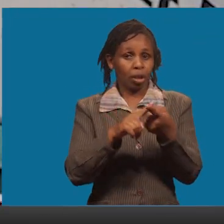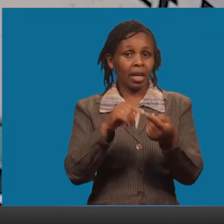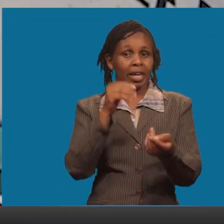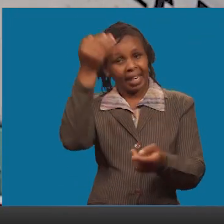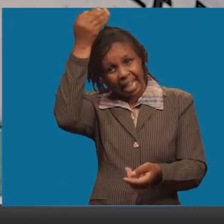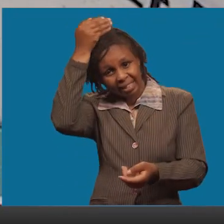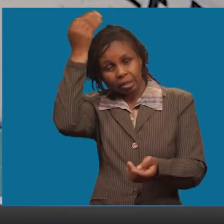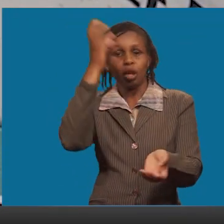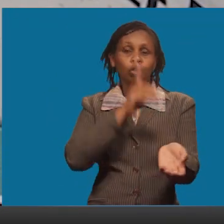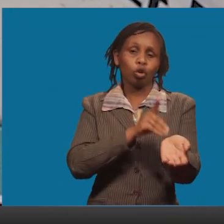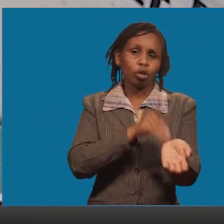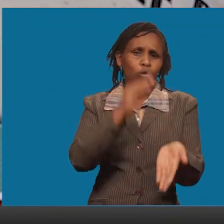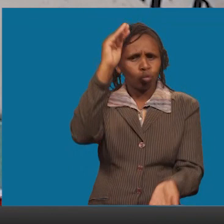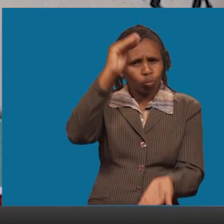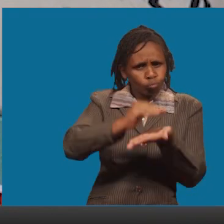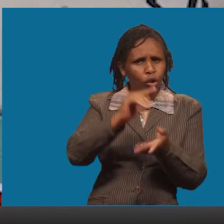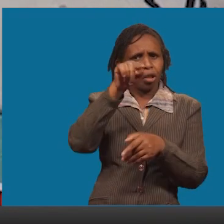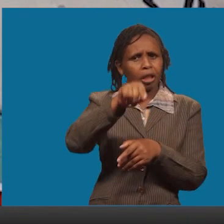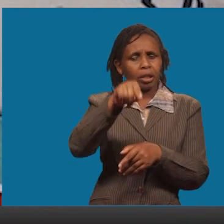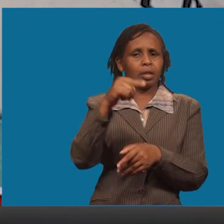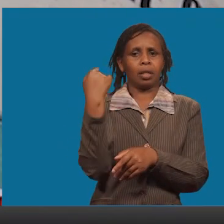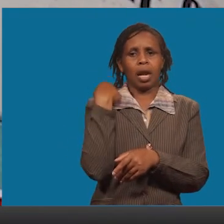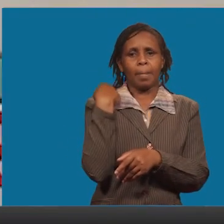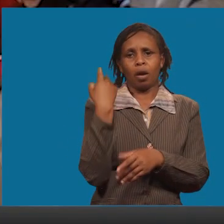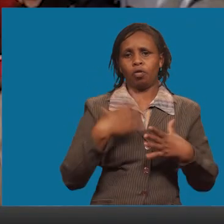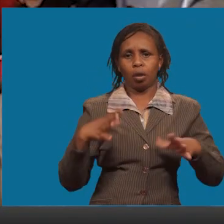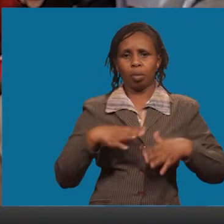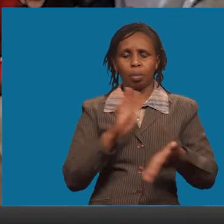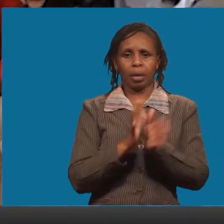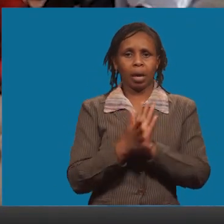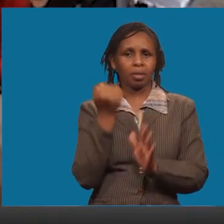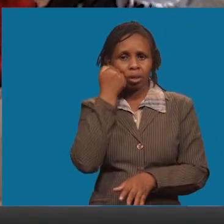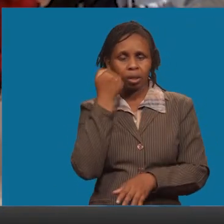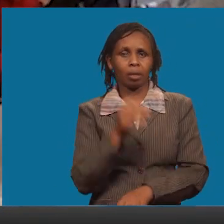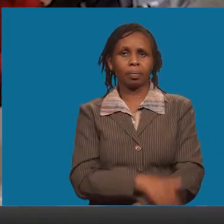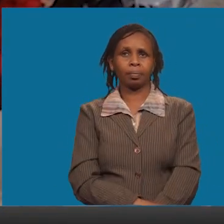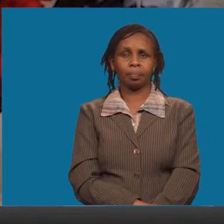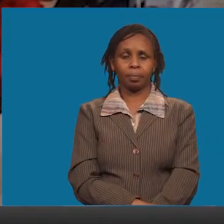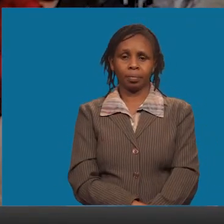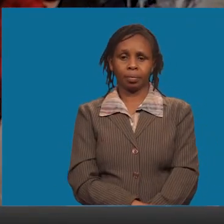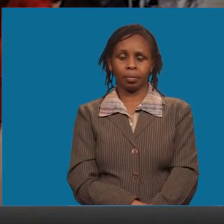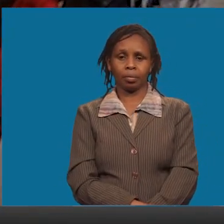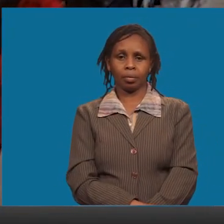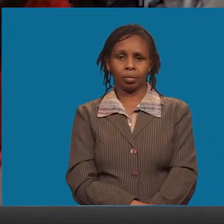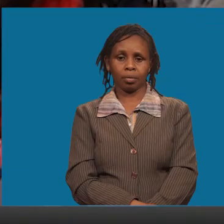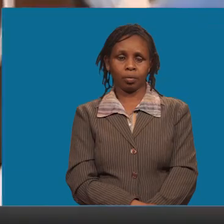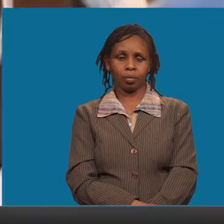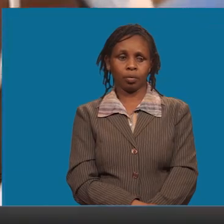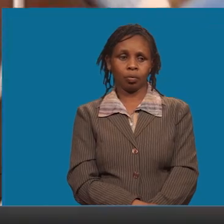ili kupunguza ongezeko hili. Faith Ndeto, Undugu Afya.